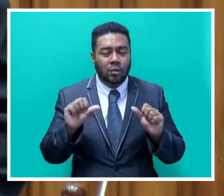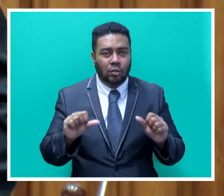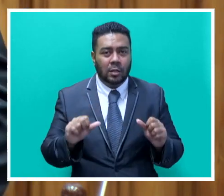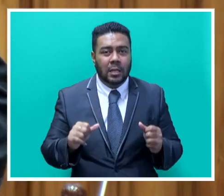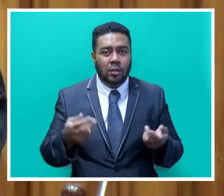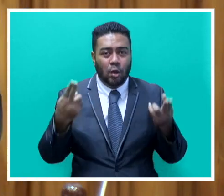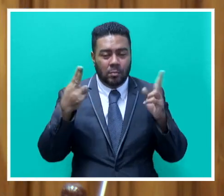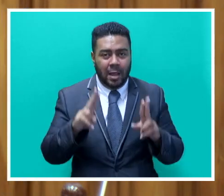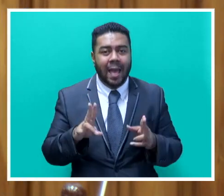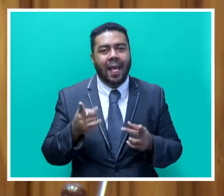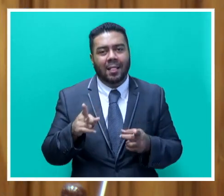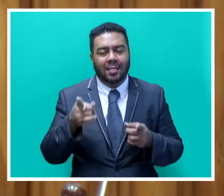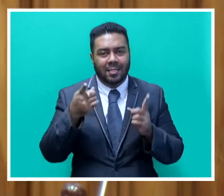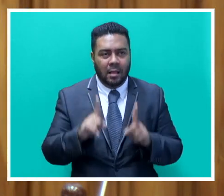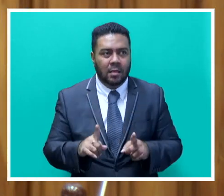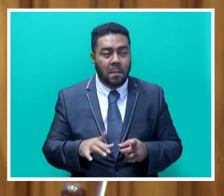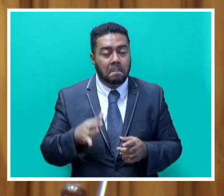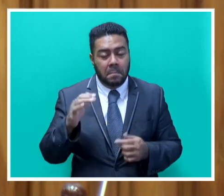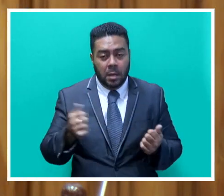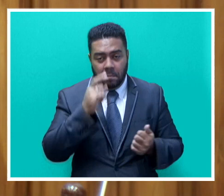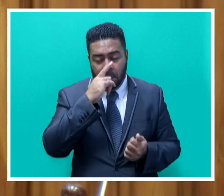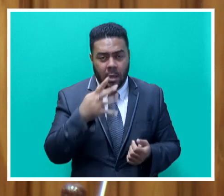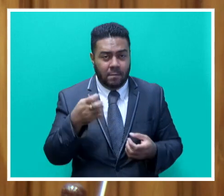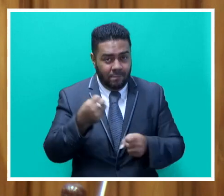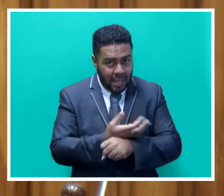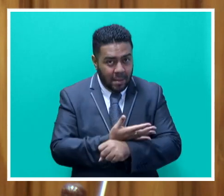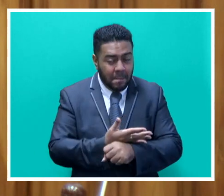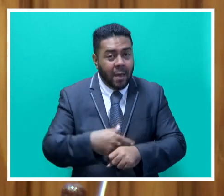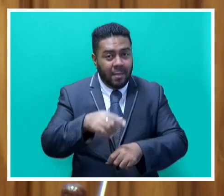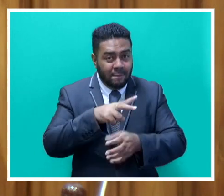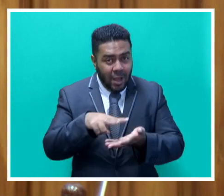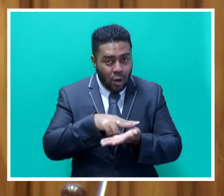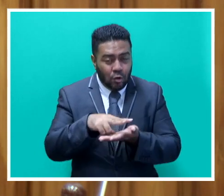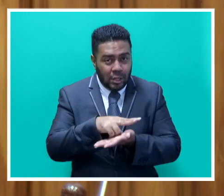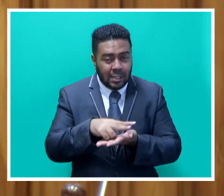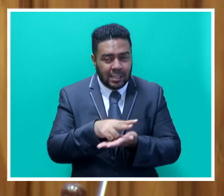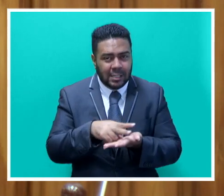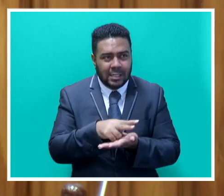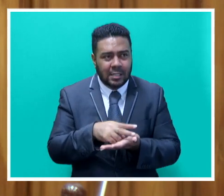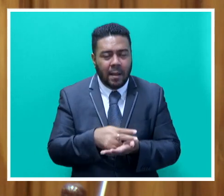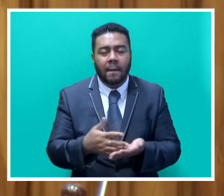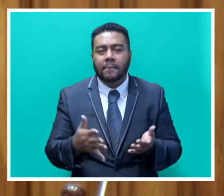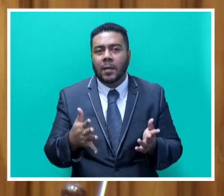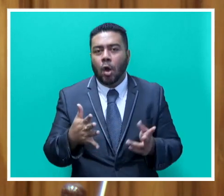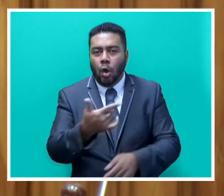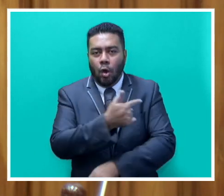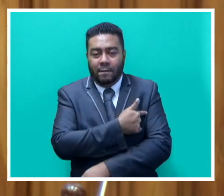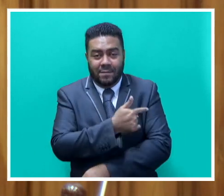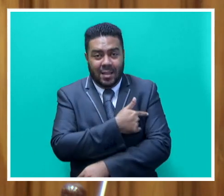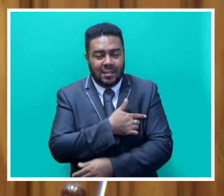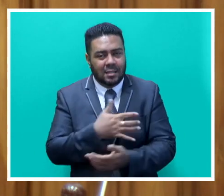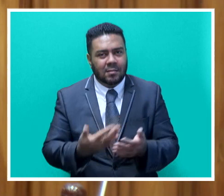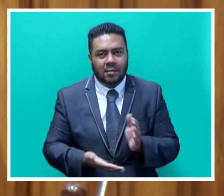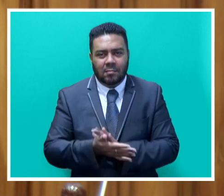death. And while some people may be infected with the virus, when fully vaccinated, COVID-19 vaccines are highly effective in reducing